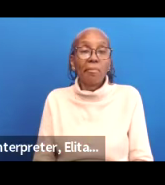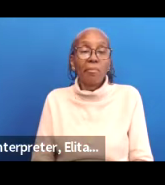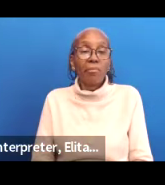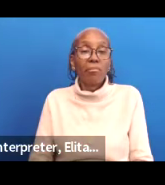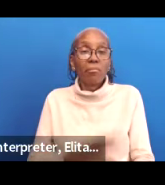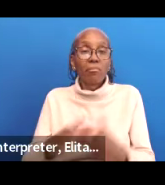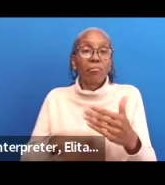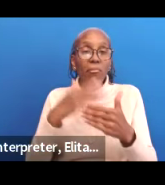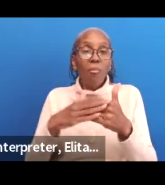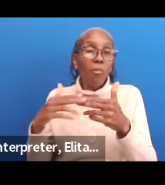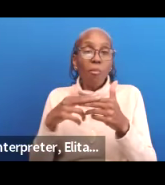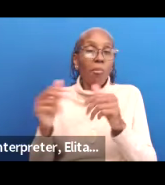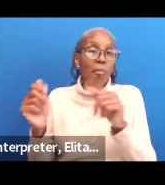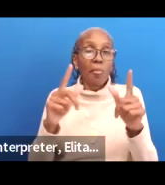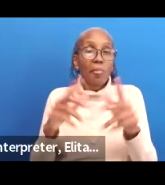Next slide.